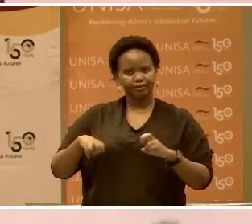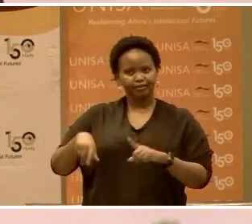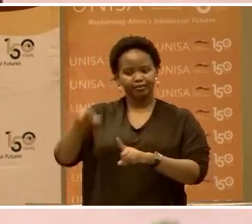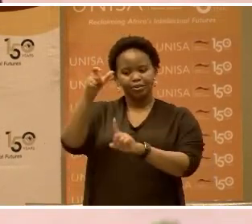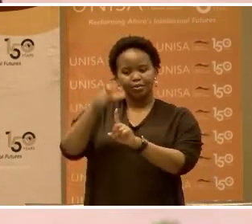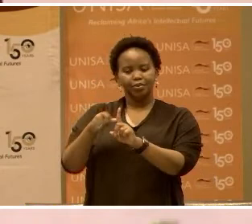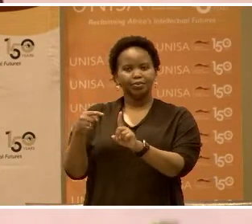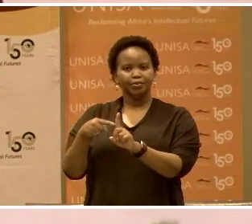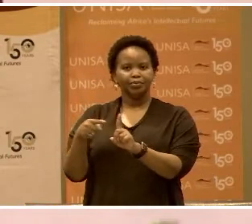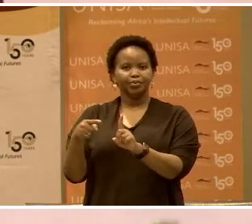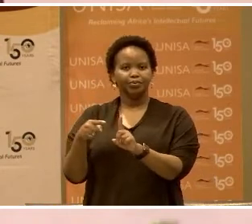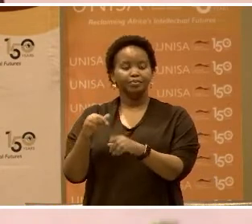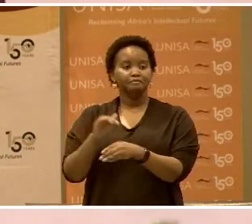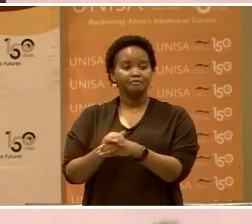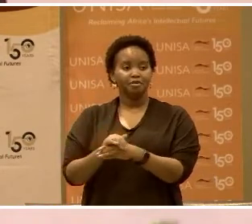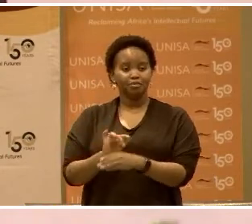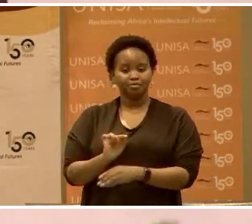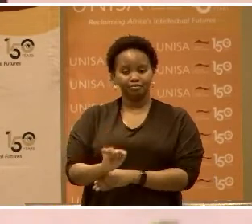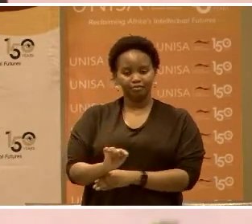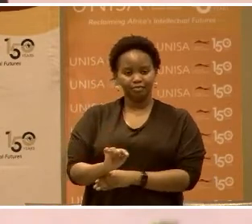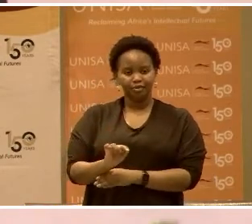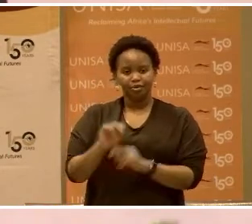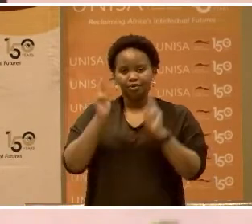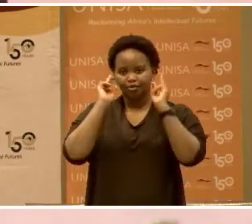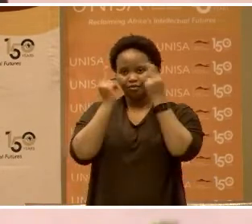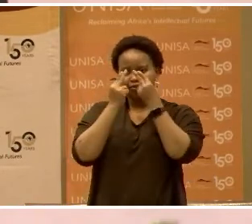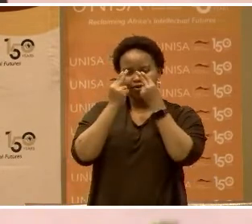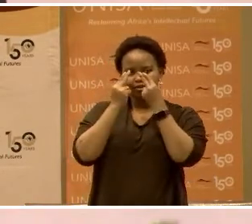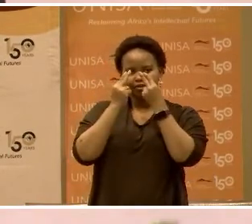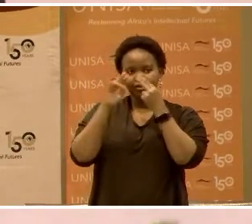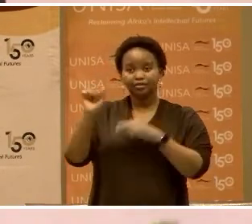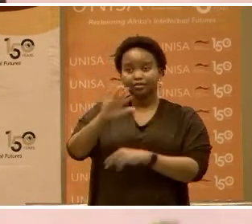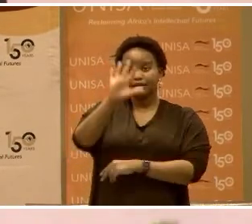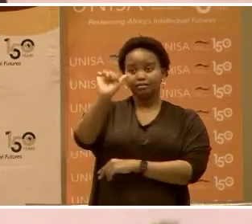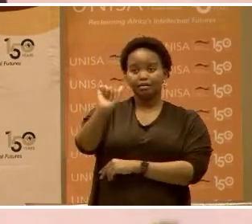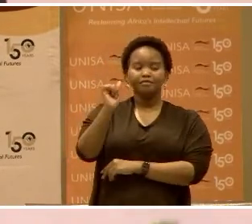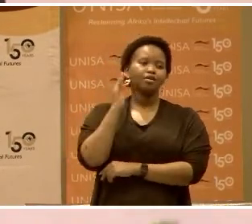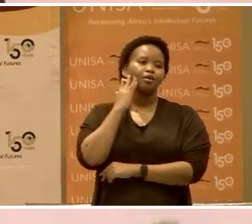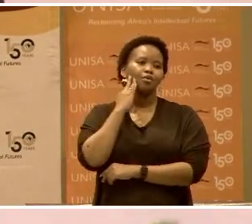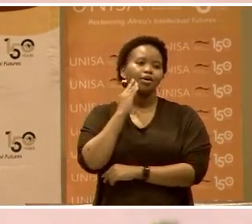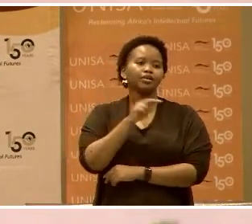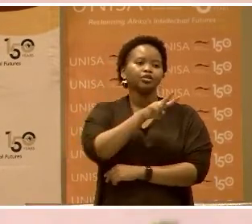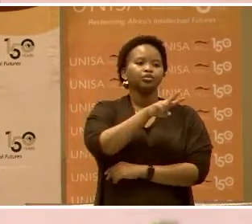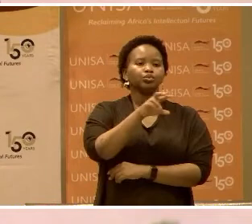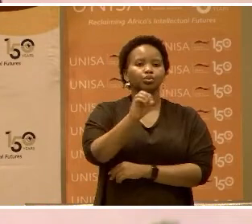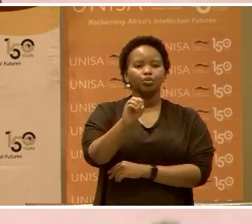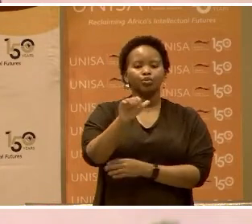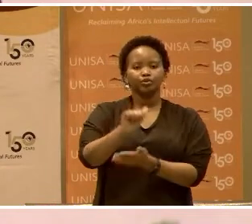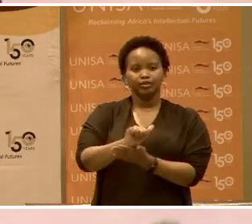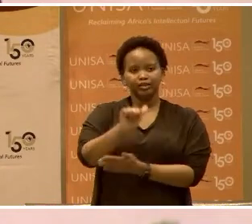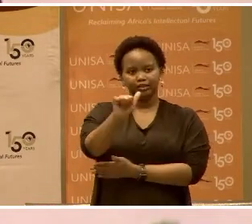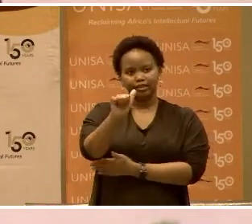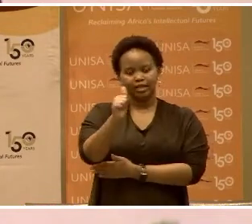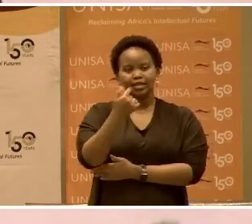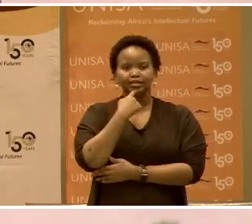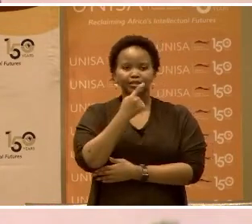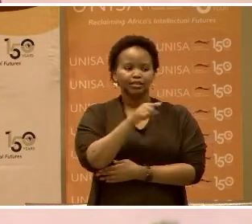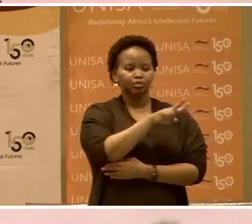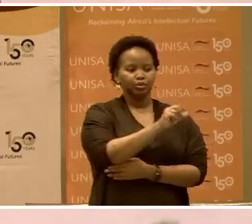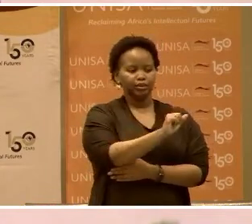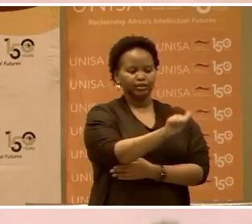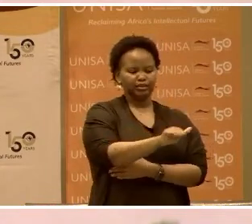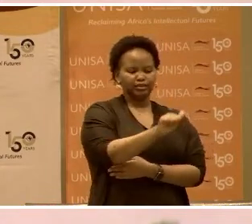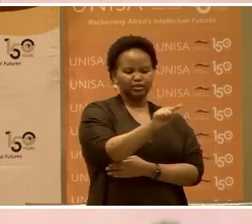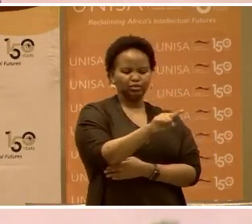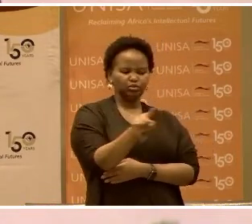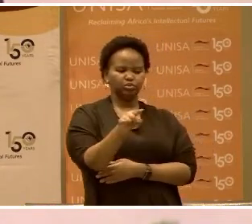Science at the University of South Africa in 2016 for the 3 years from 2016 to 2018,